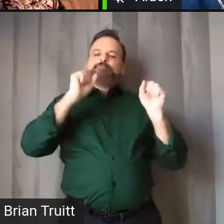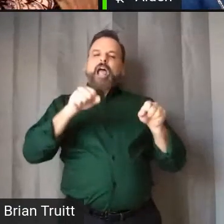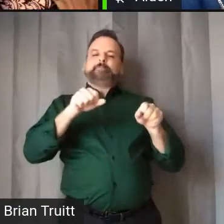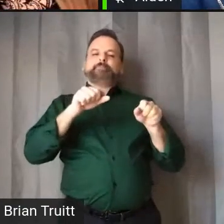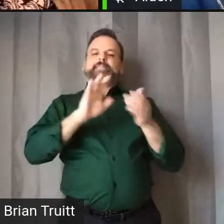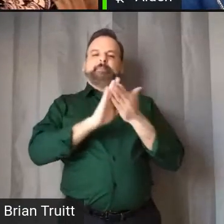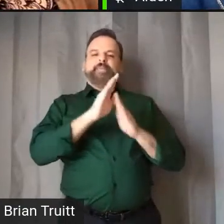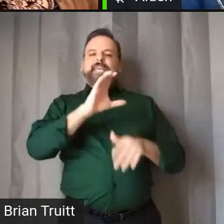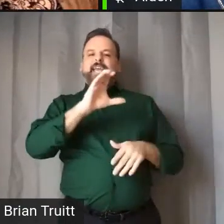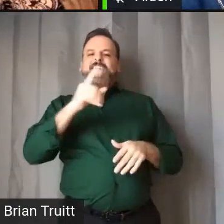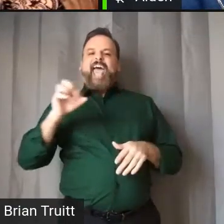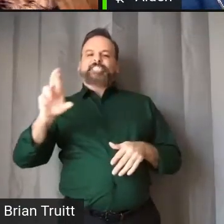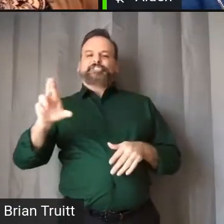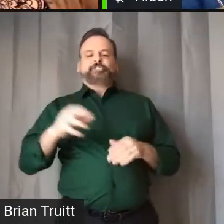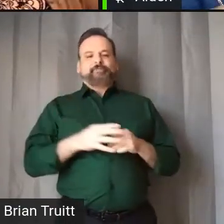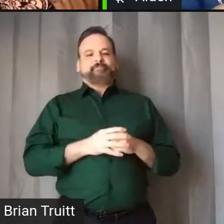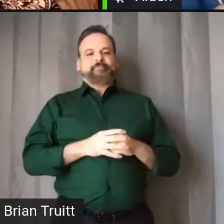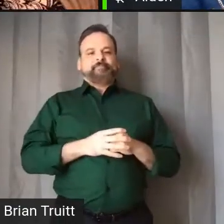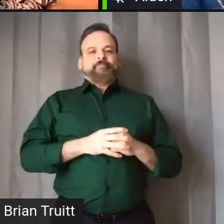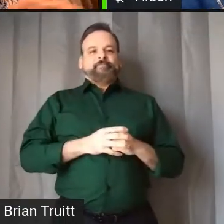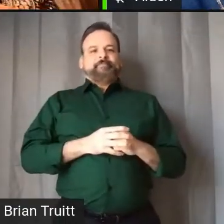and things.